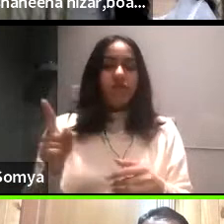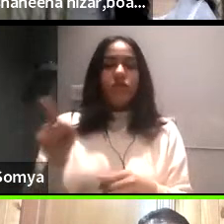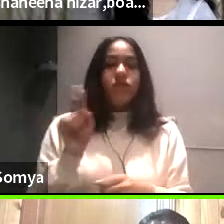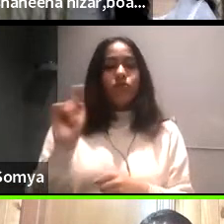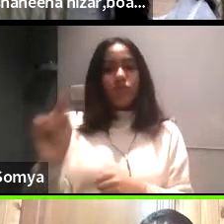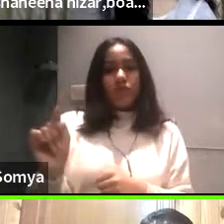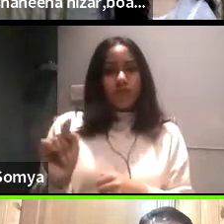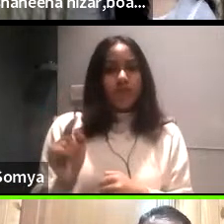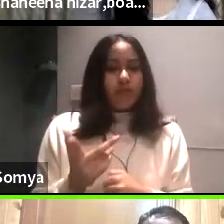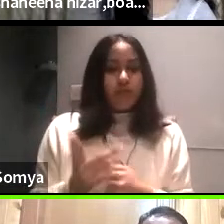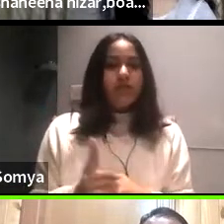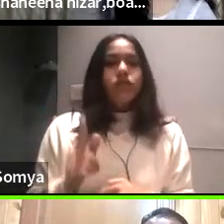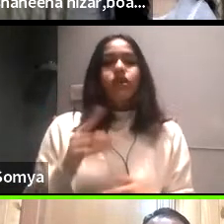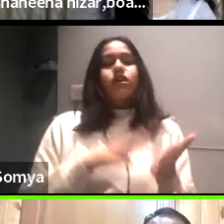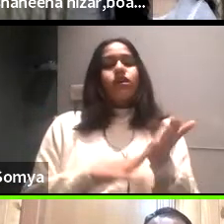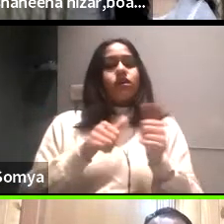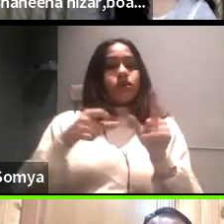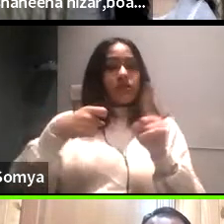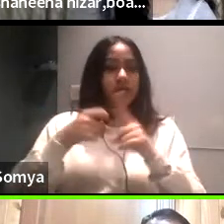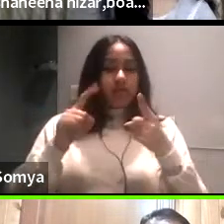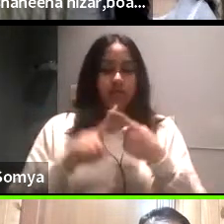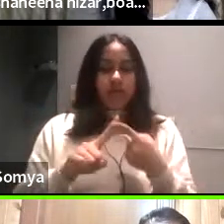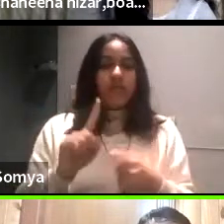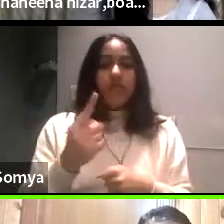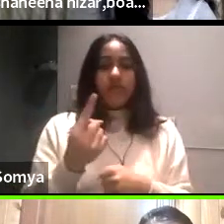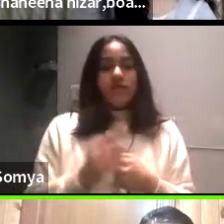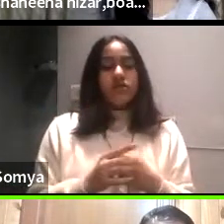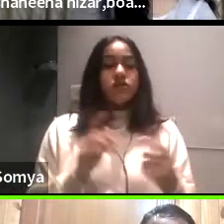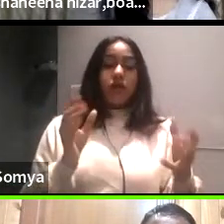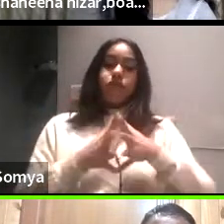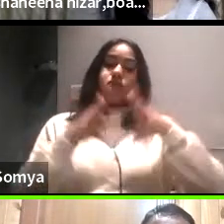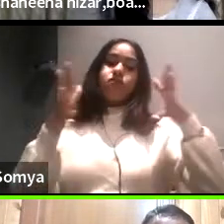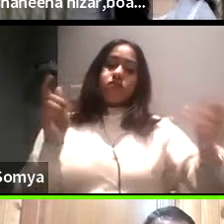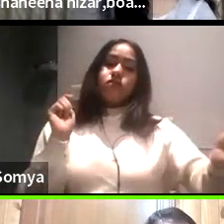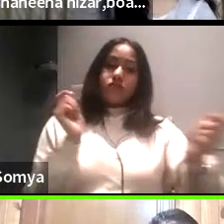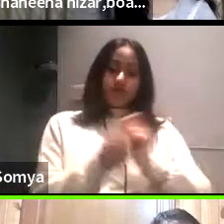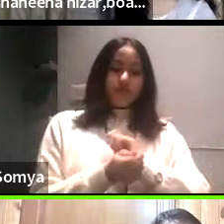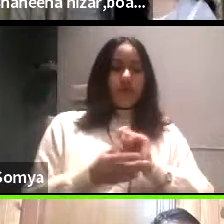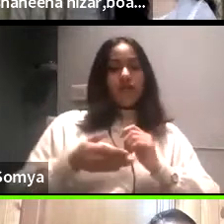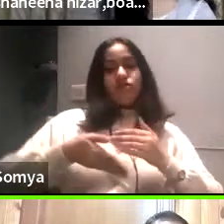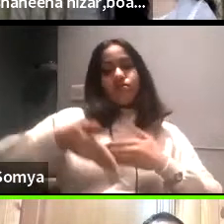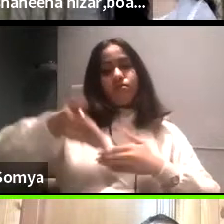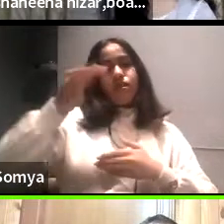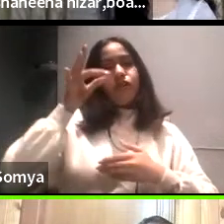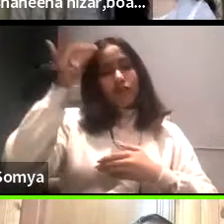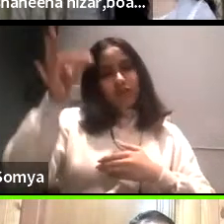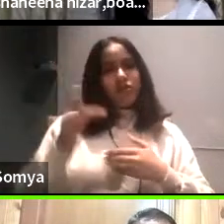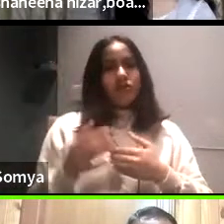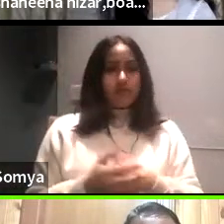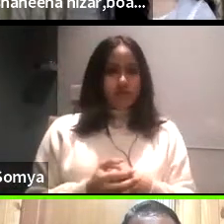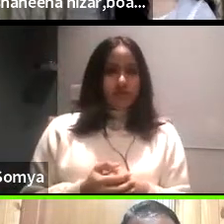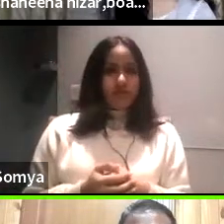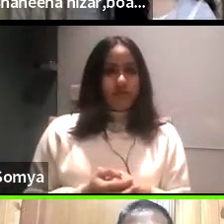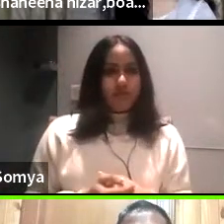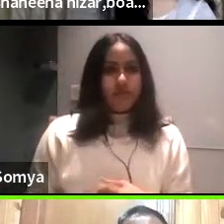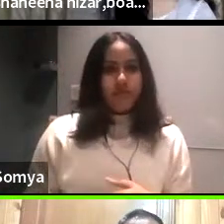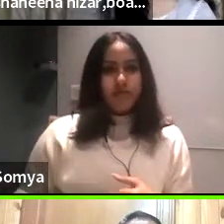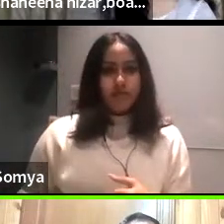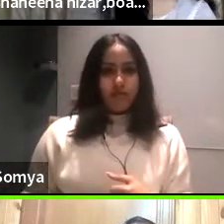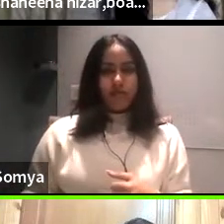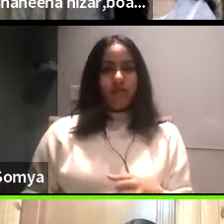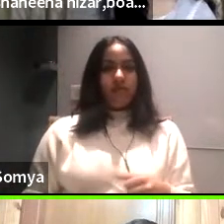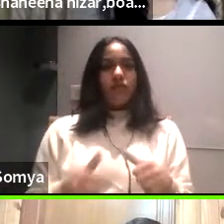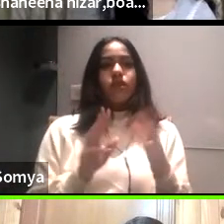should make a finite big change for the times to come. So thank you, Rupaji. My next question is to Amit. Amit, you are